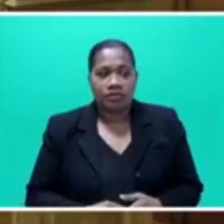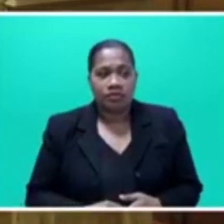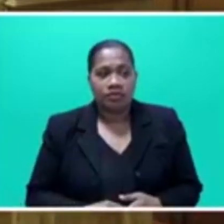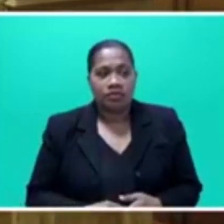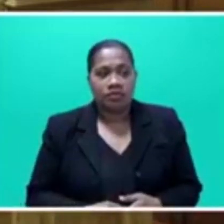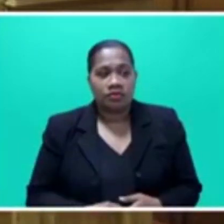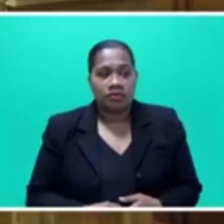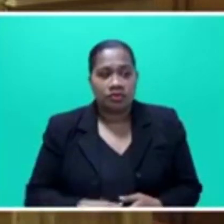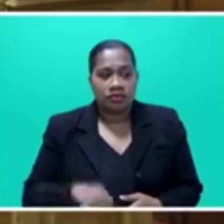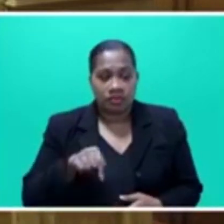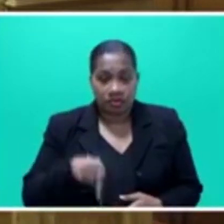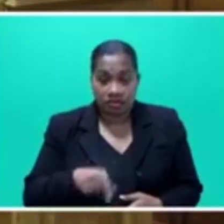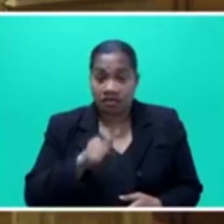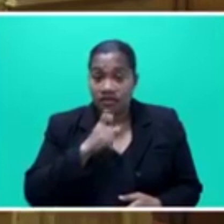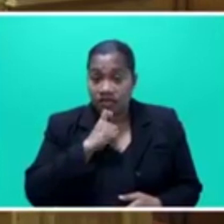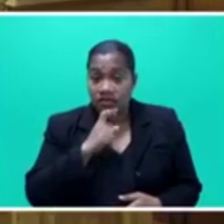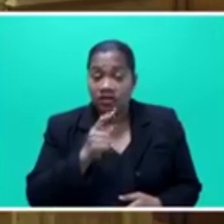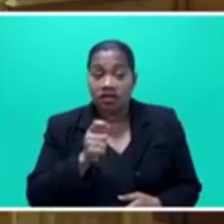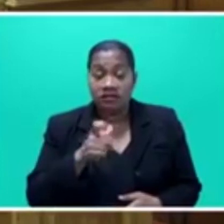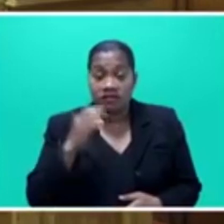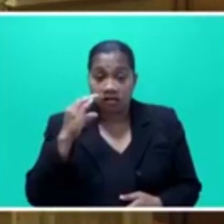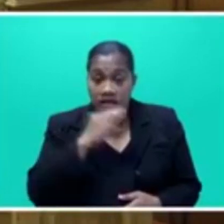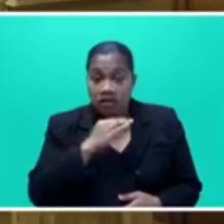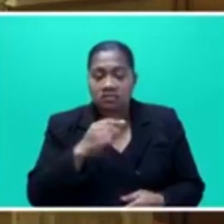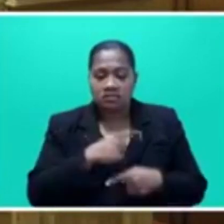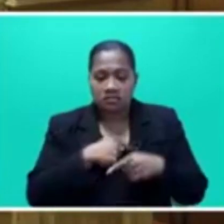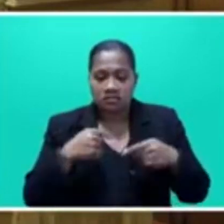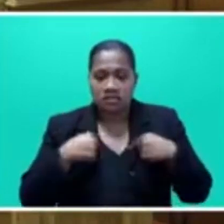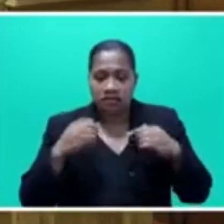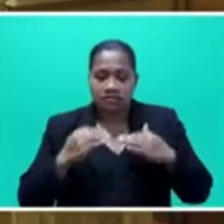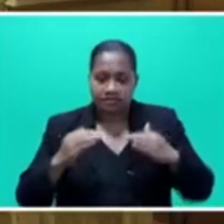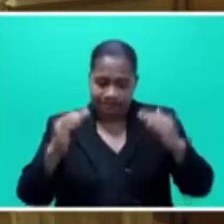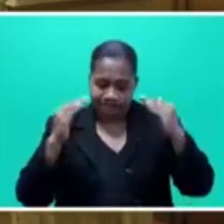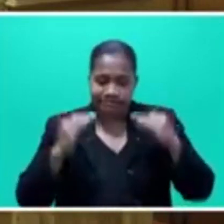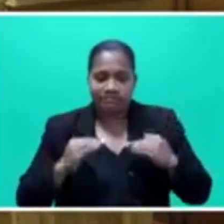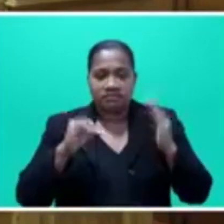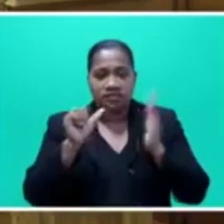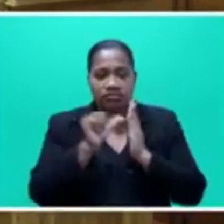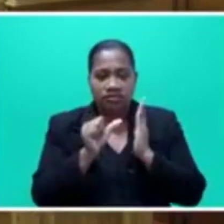This afternoon, after lunch, we'll go to the next agenda item.